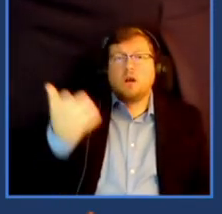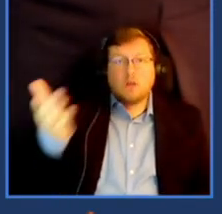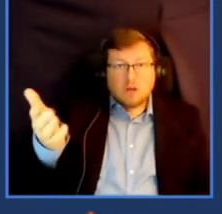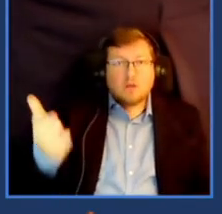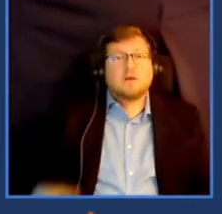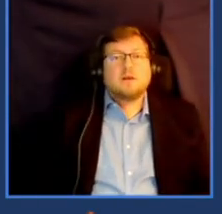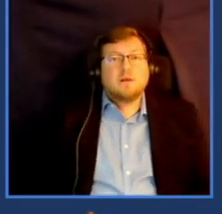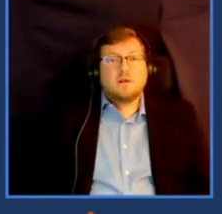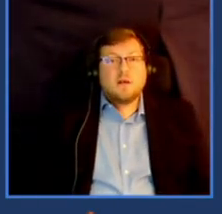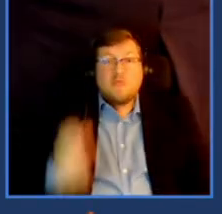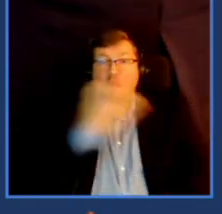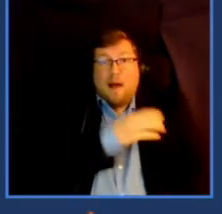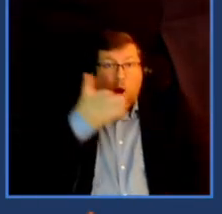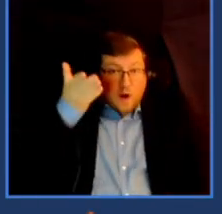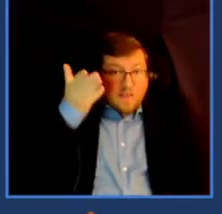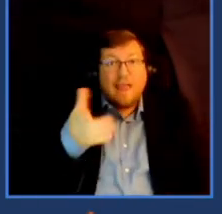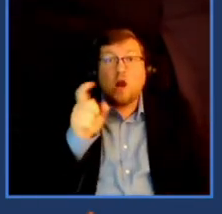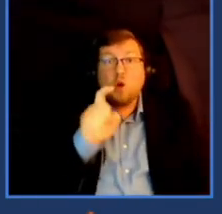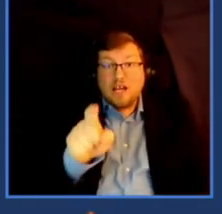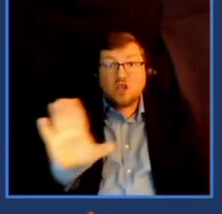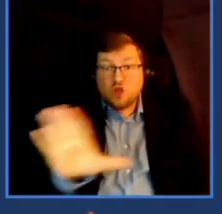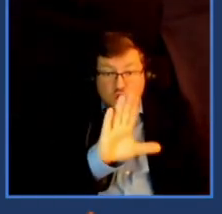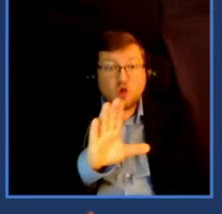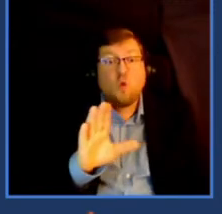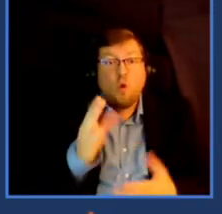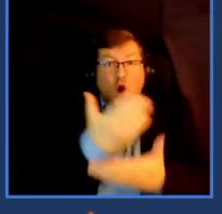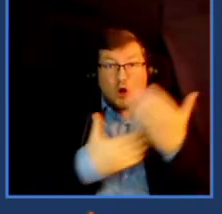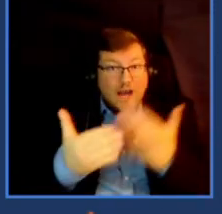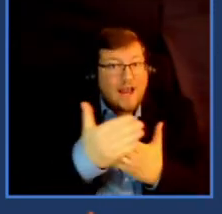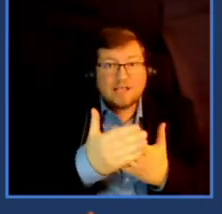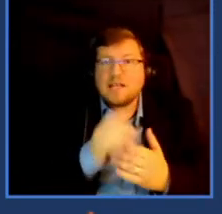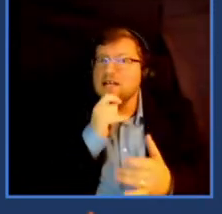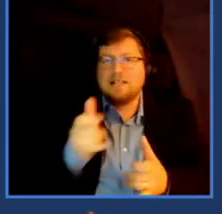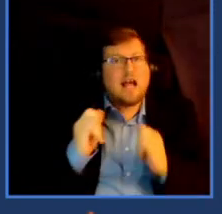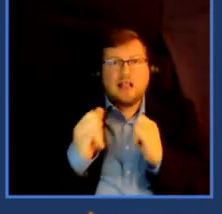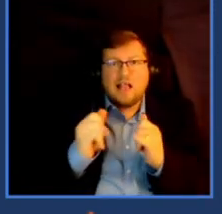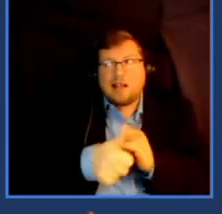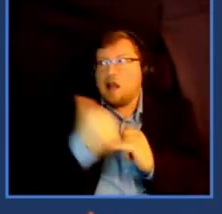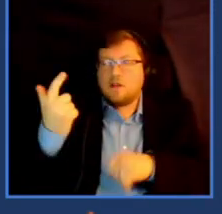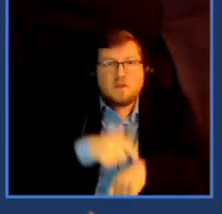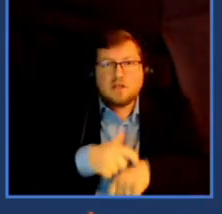The power is literally in your hands. Unlike any time in my career,